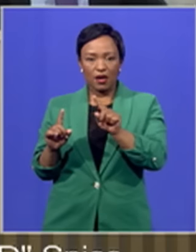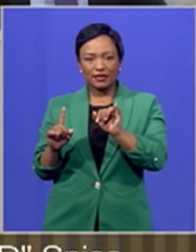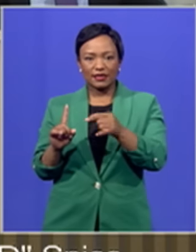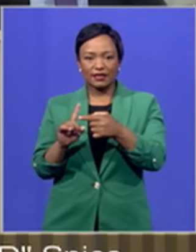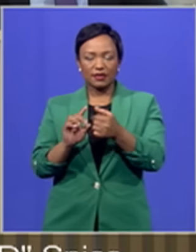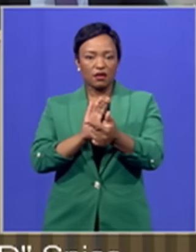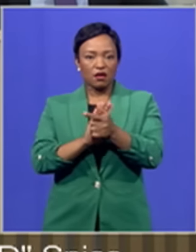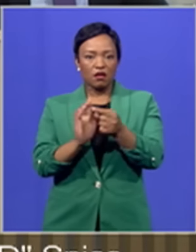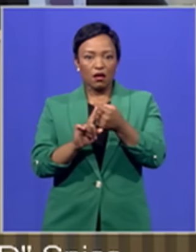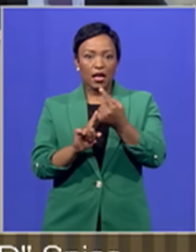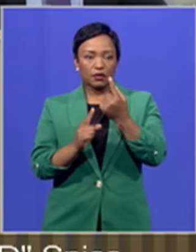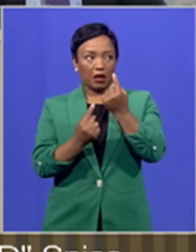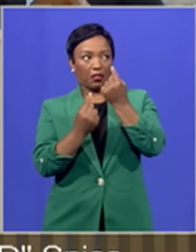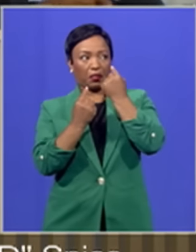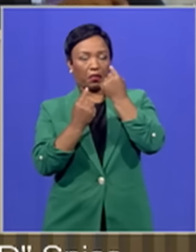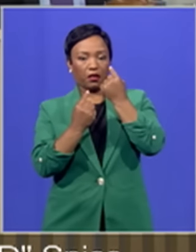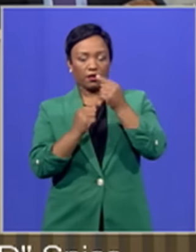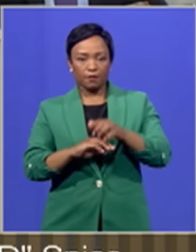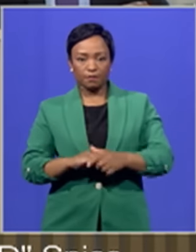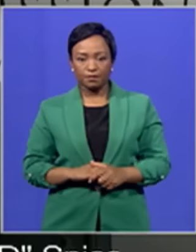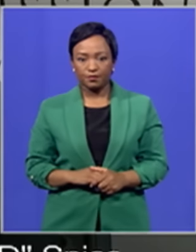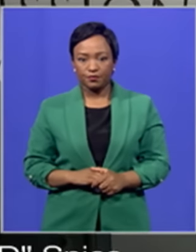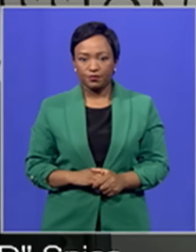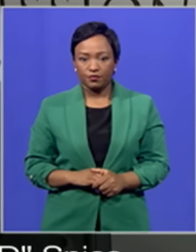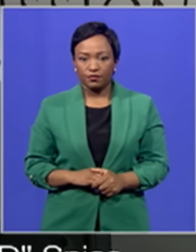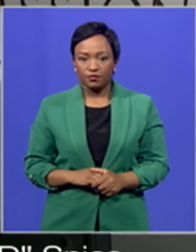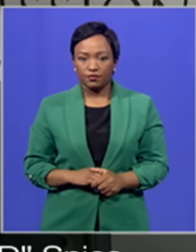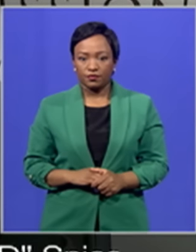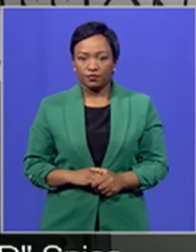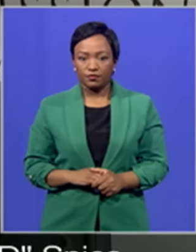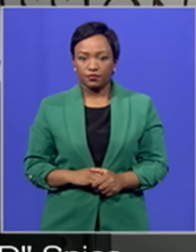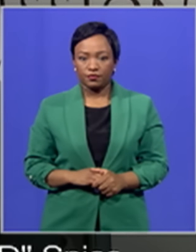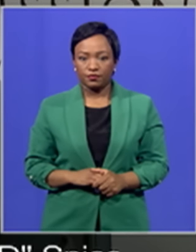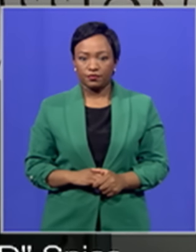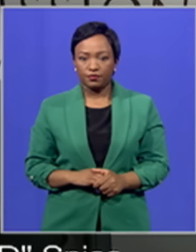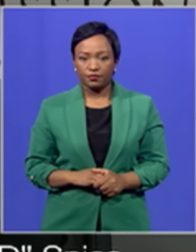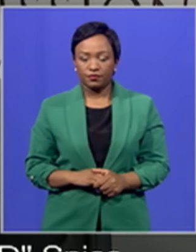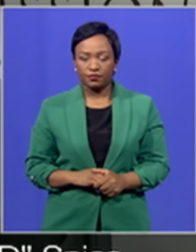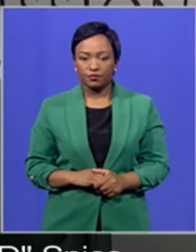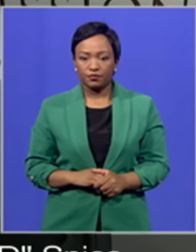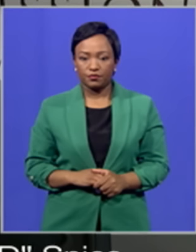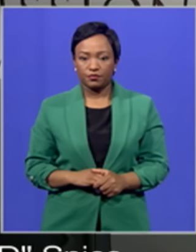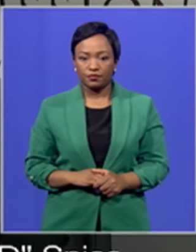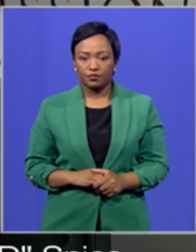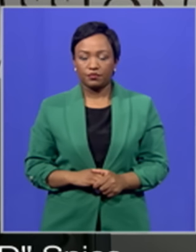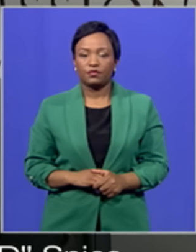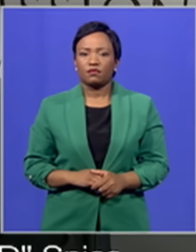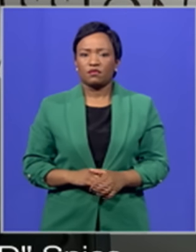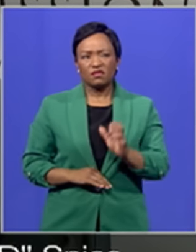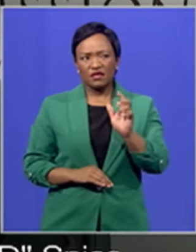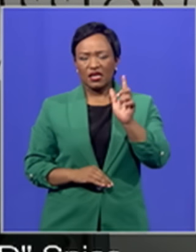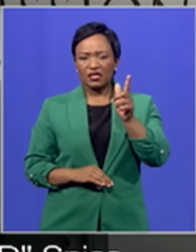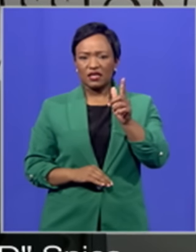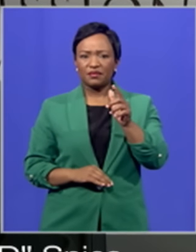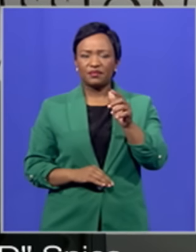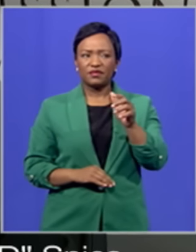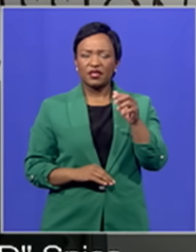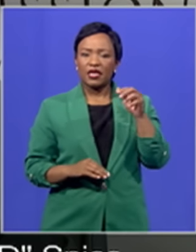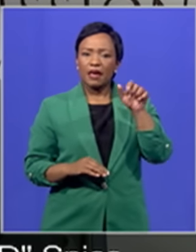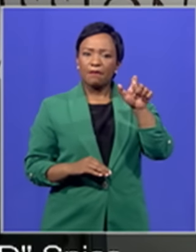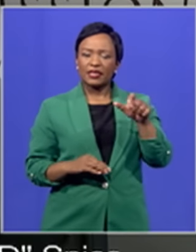feleleditše ka matšhošetši. I'm suddenly approached by a person from the State Security